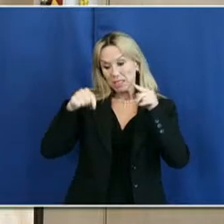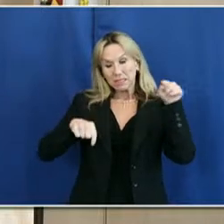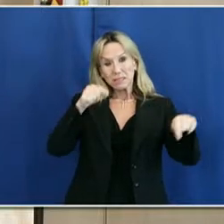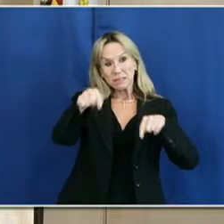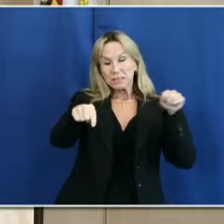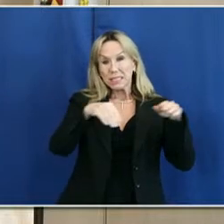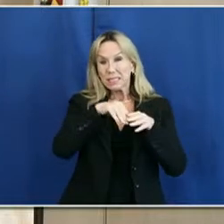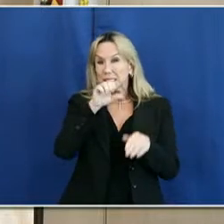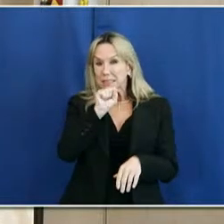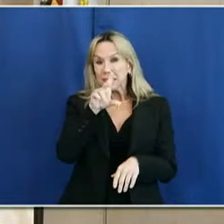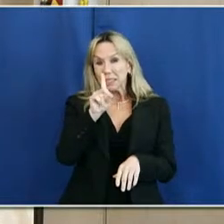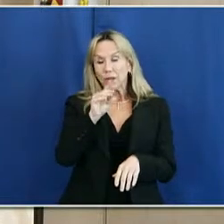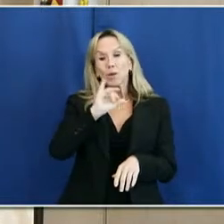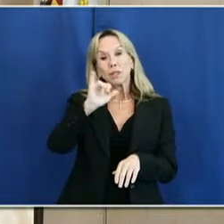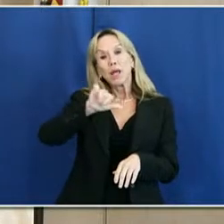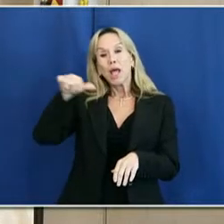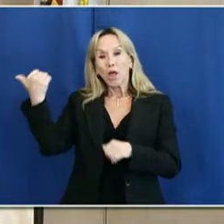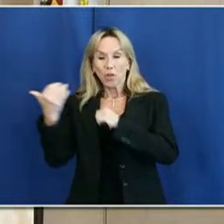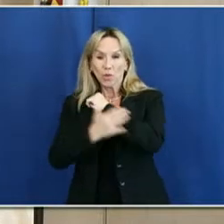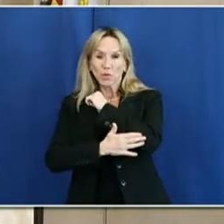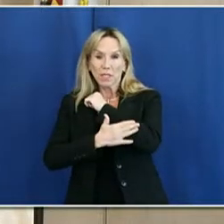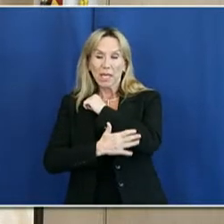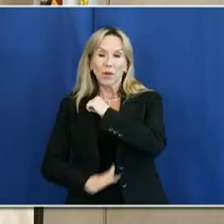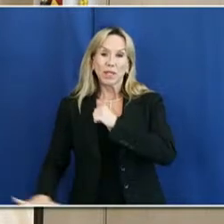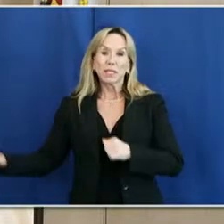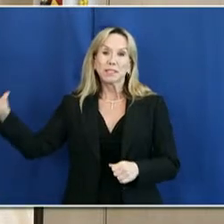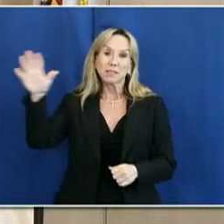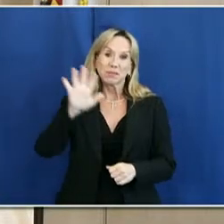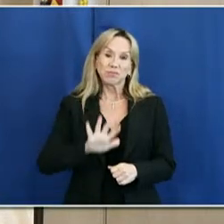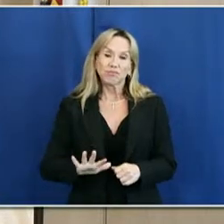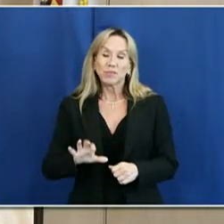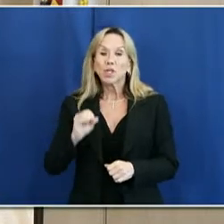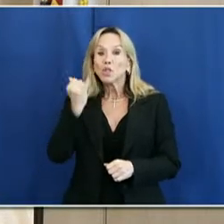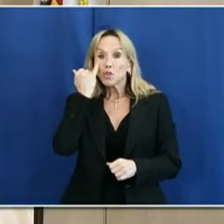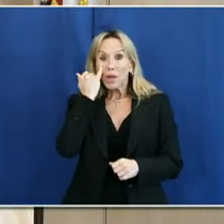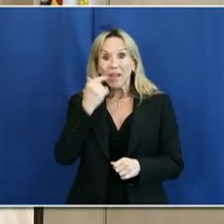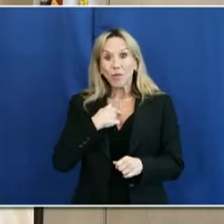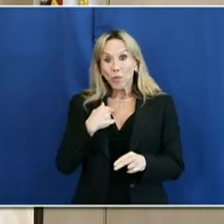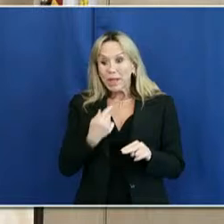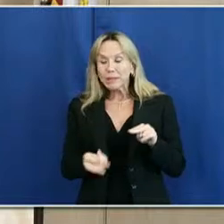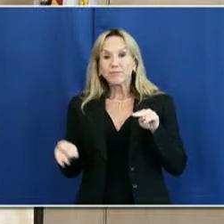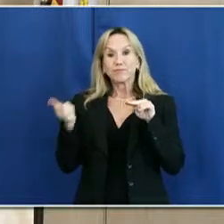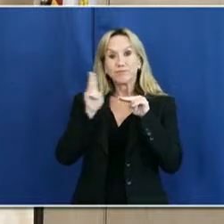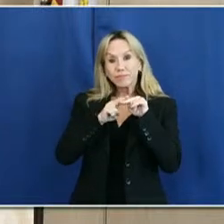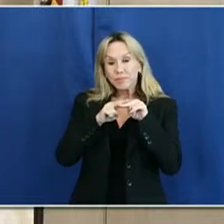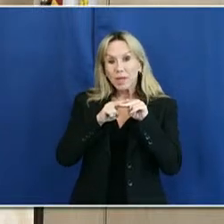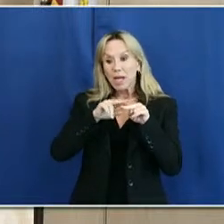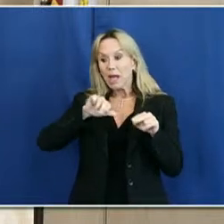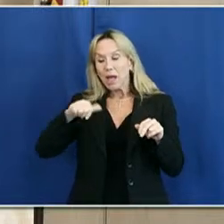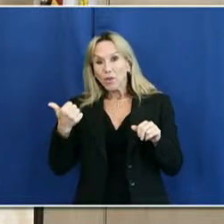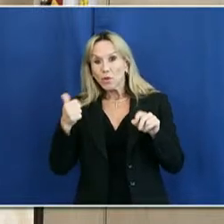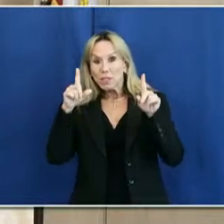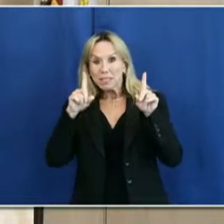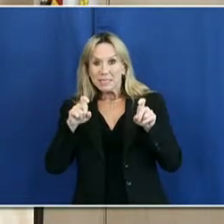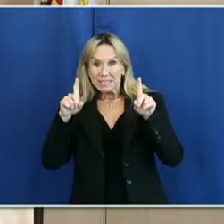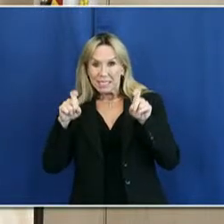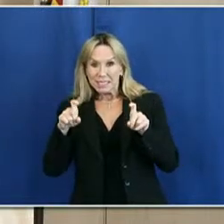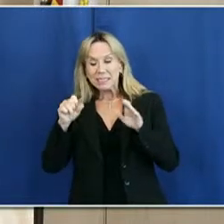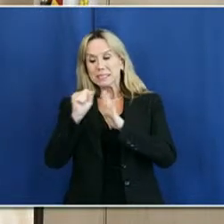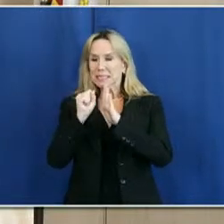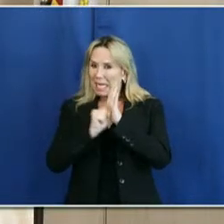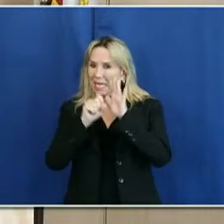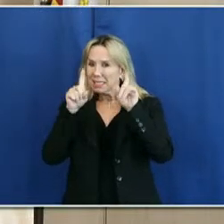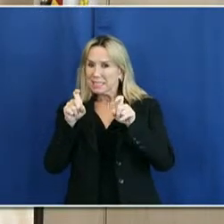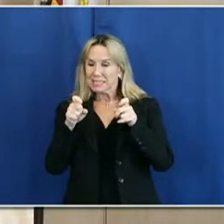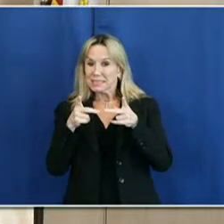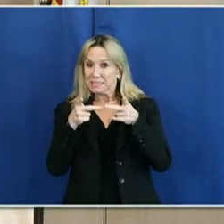well as other counties throughout the state. So if we expand additional or add on additional state testing